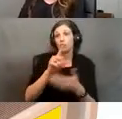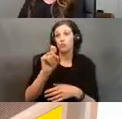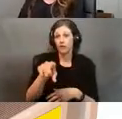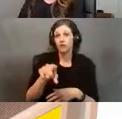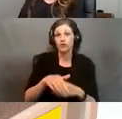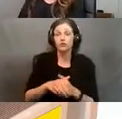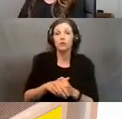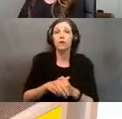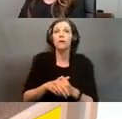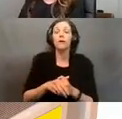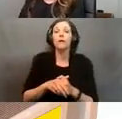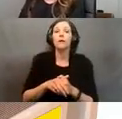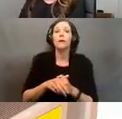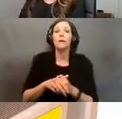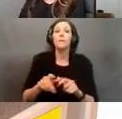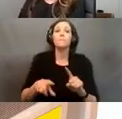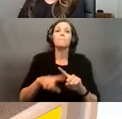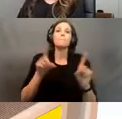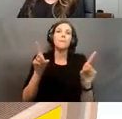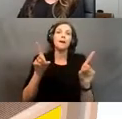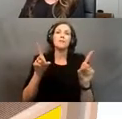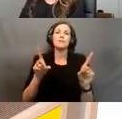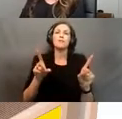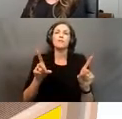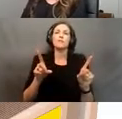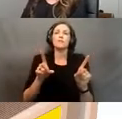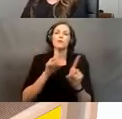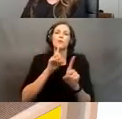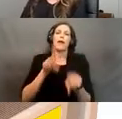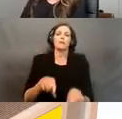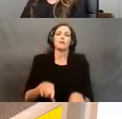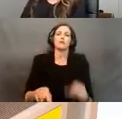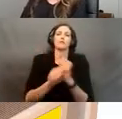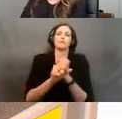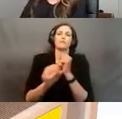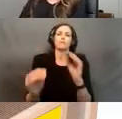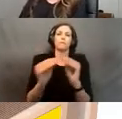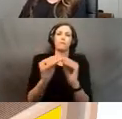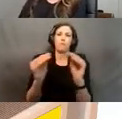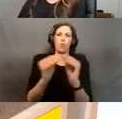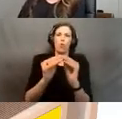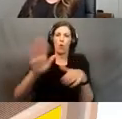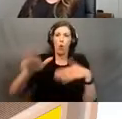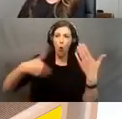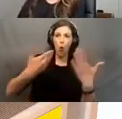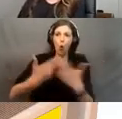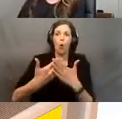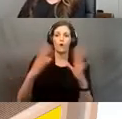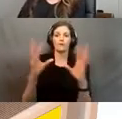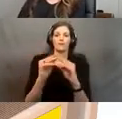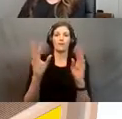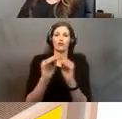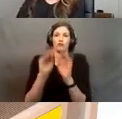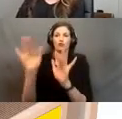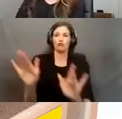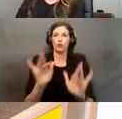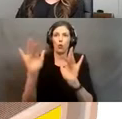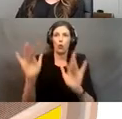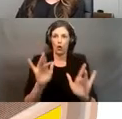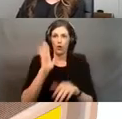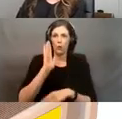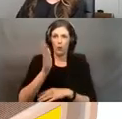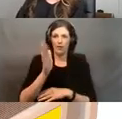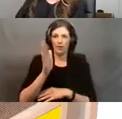to further answer it we're going to have all these sessions recorded. So once the recording is